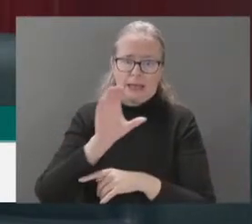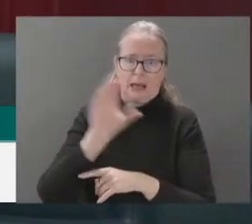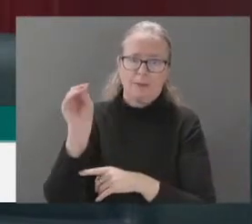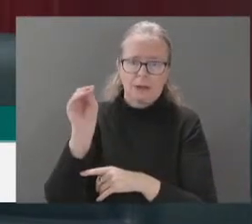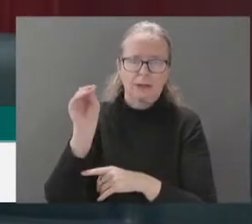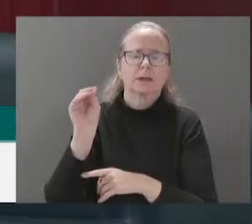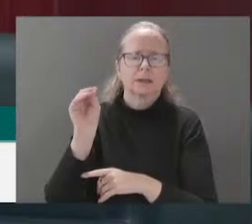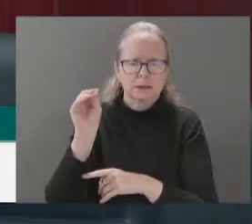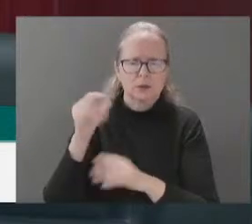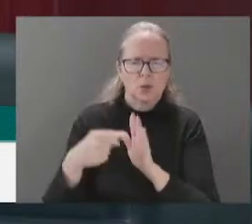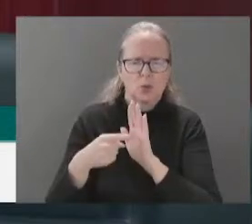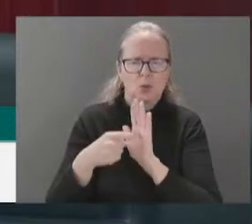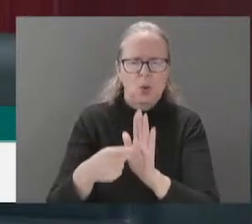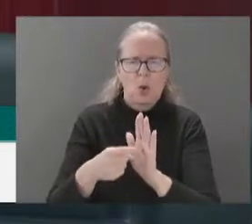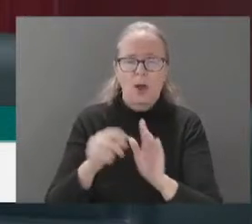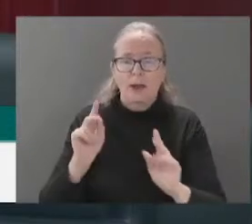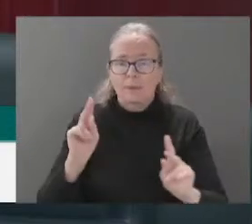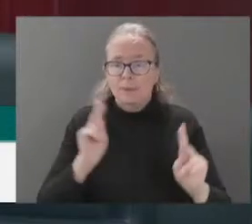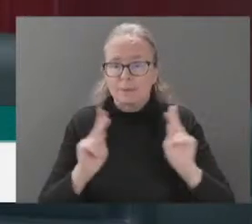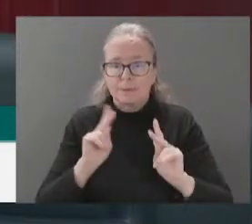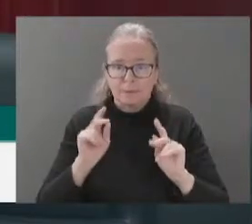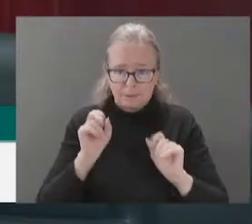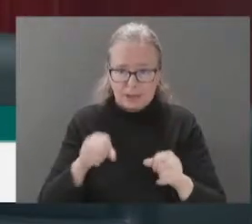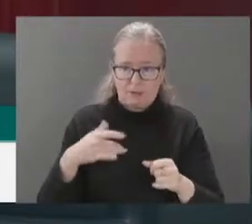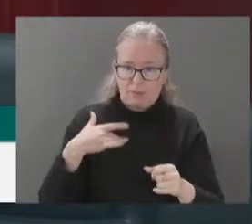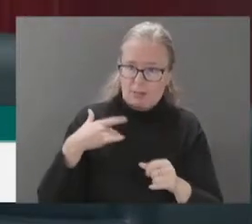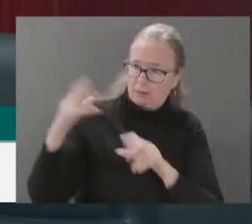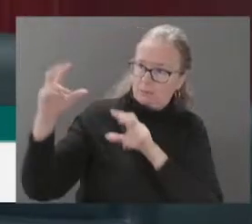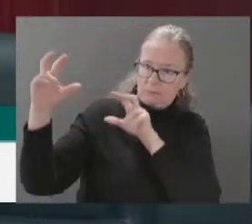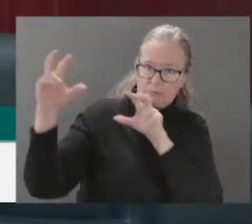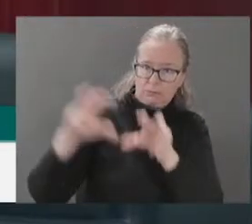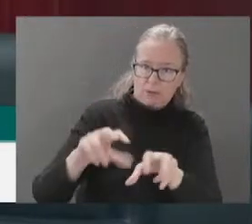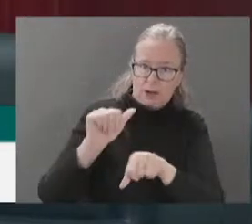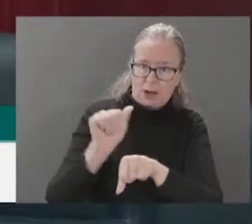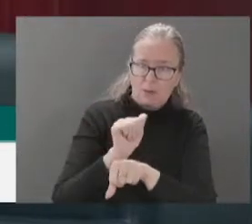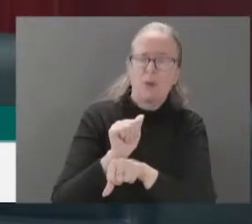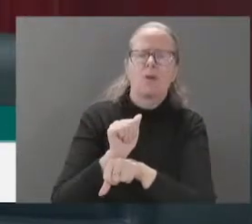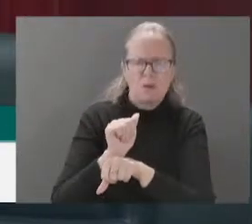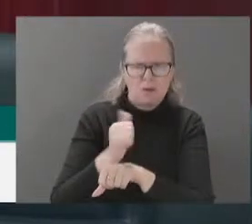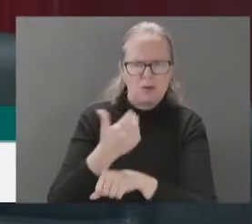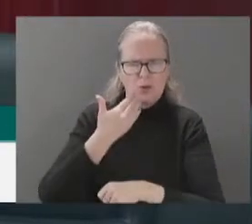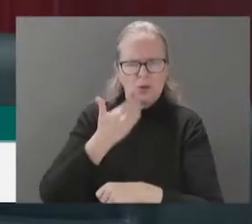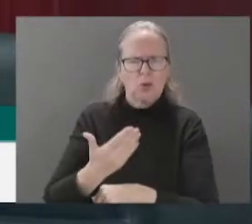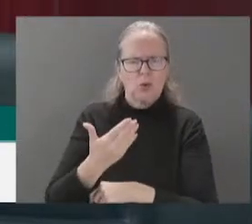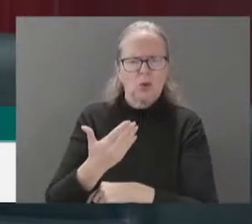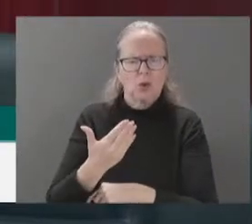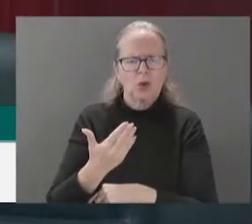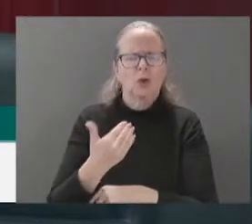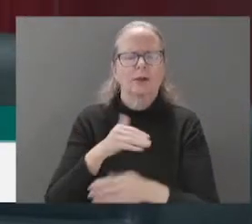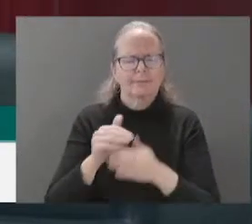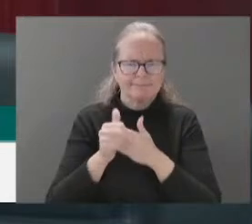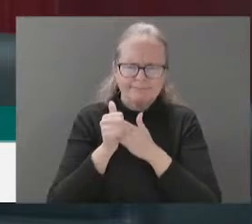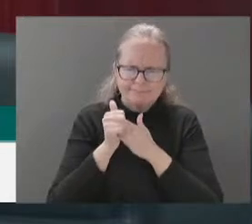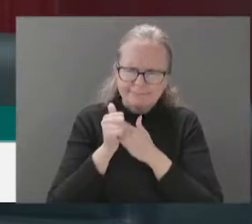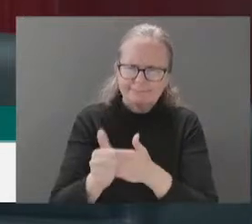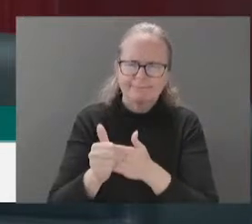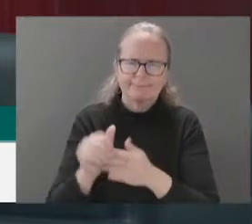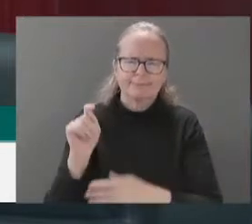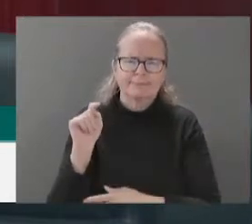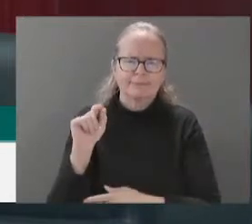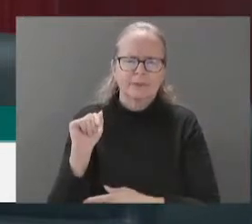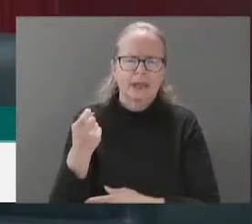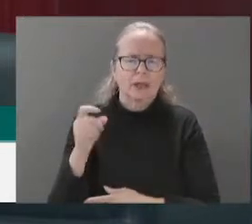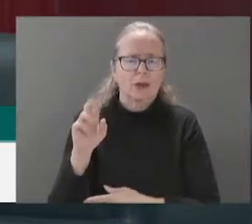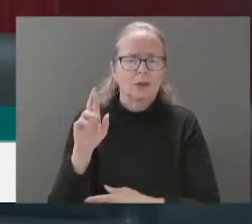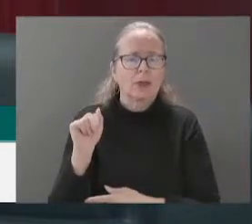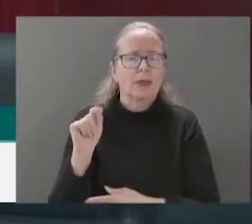money in Alberta we have the lowest corporate tax rate in Canada we are leading the country and cutting red tape and we have a highly educated and skilled Workforce with